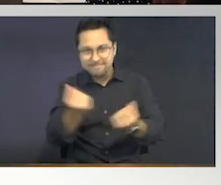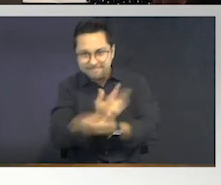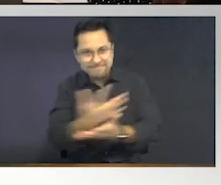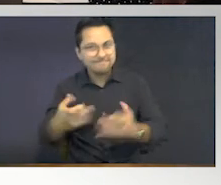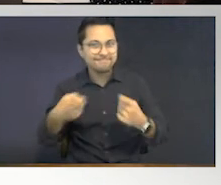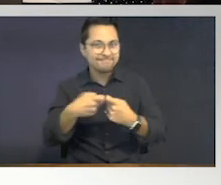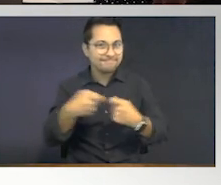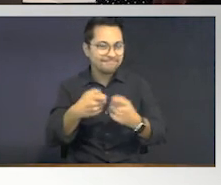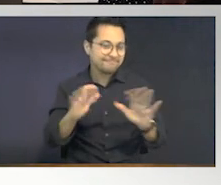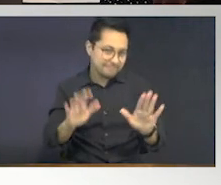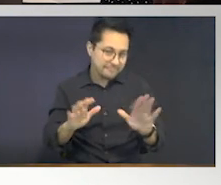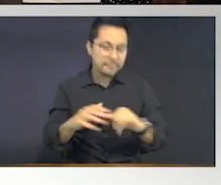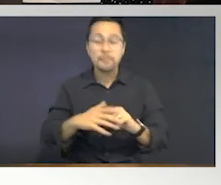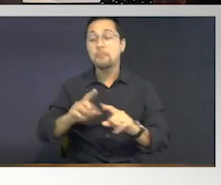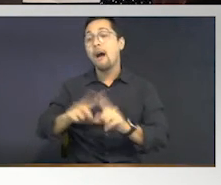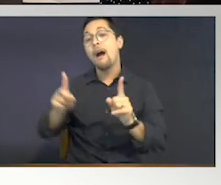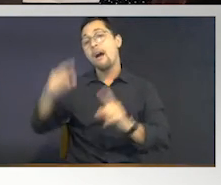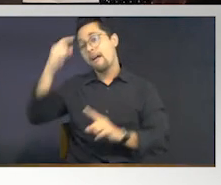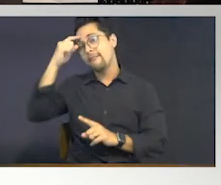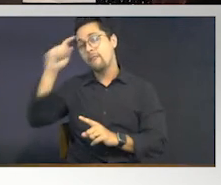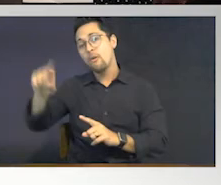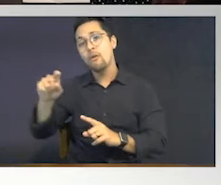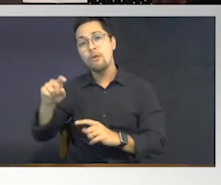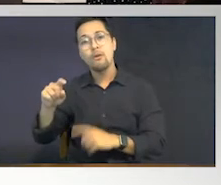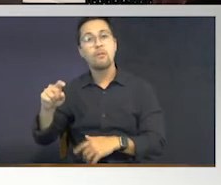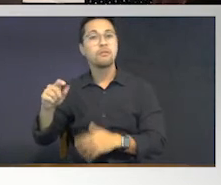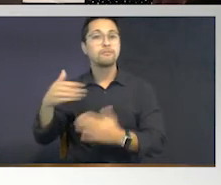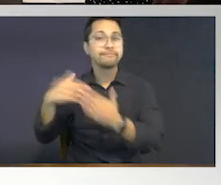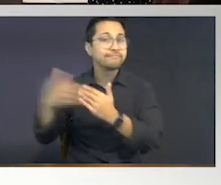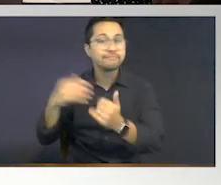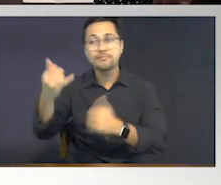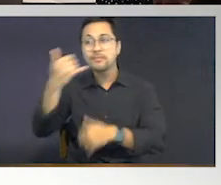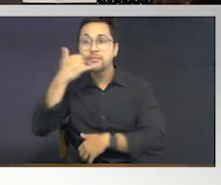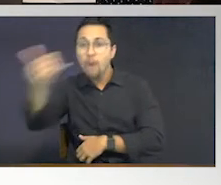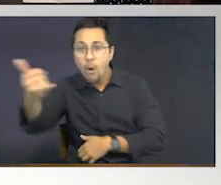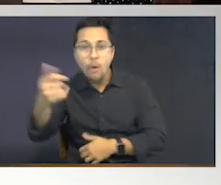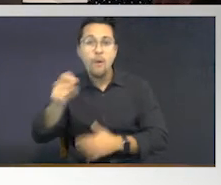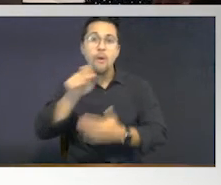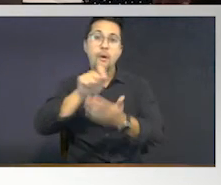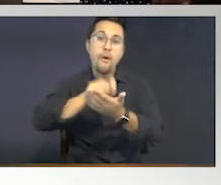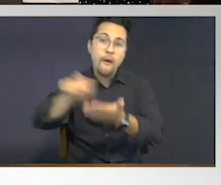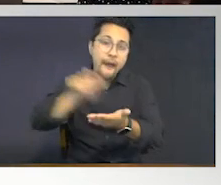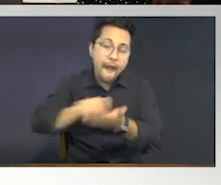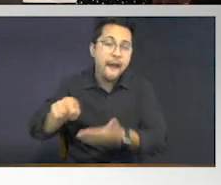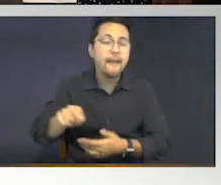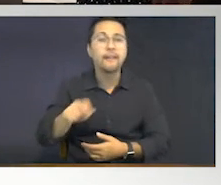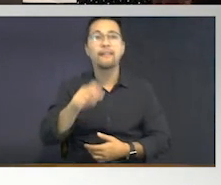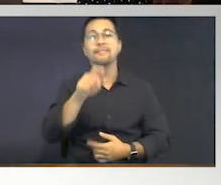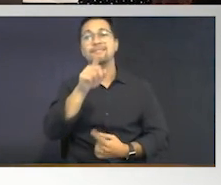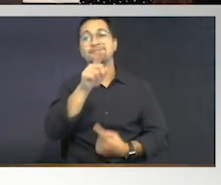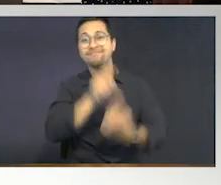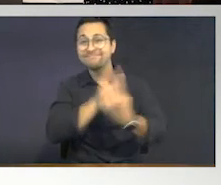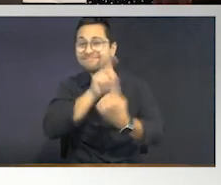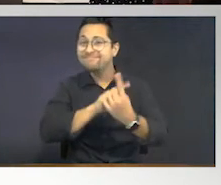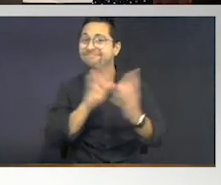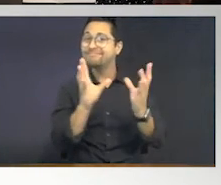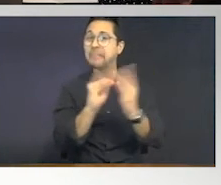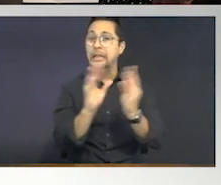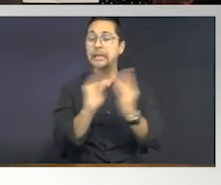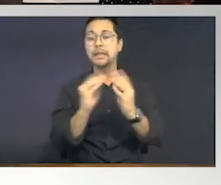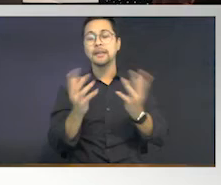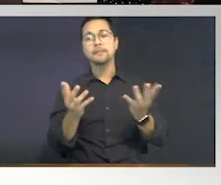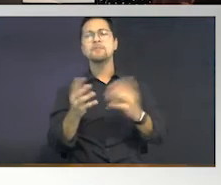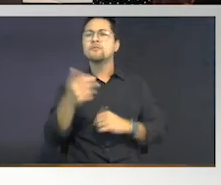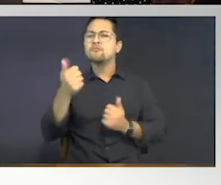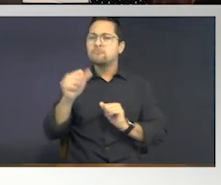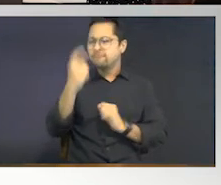could. But when it comes to whether it's telephone, writing, or in-person meeting,